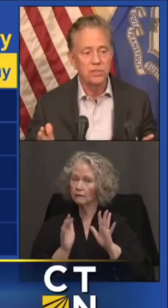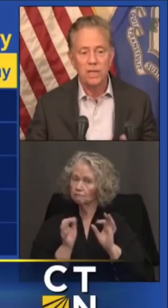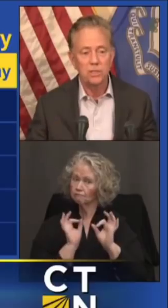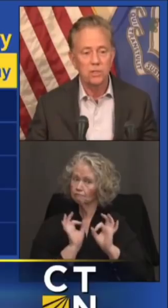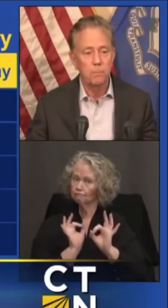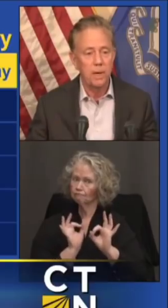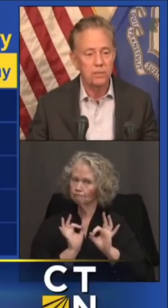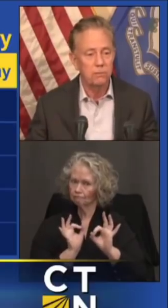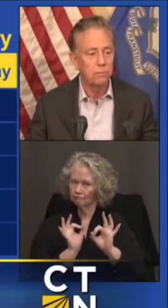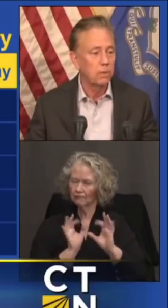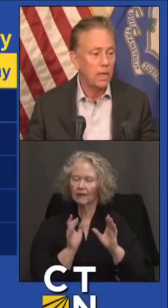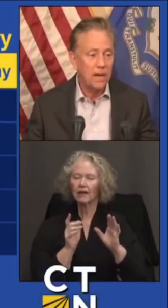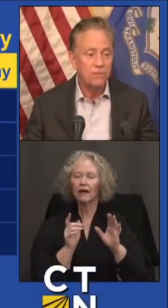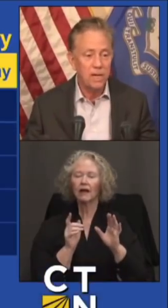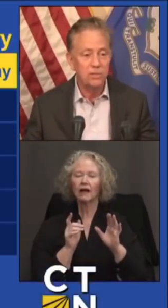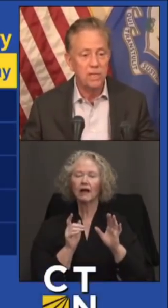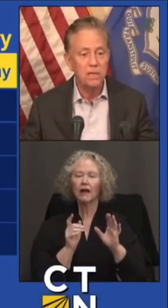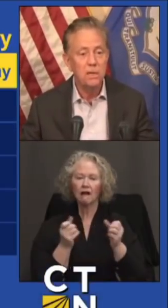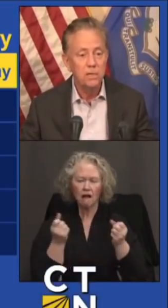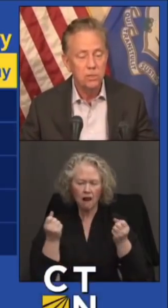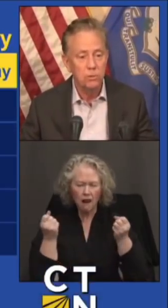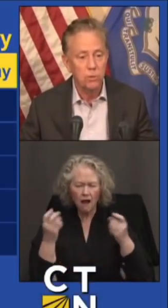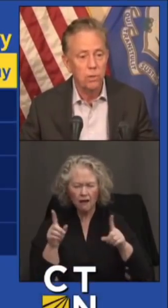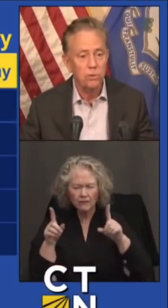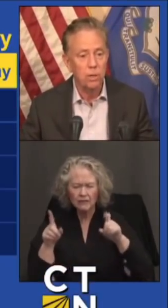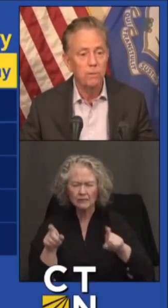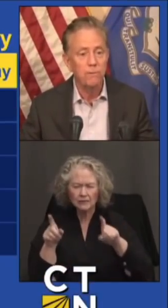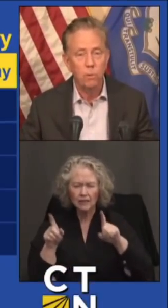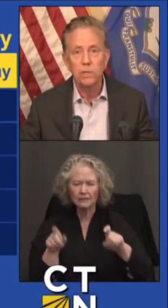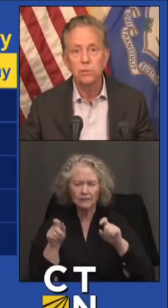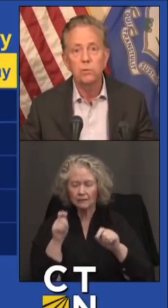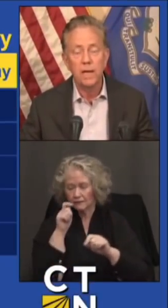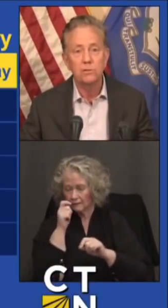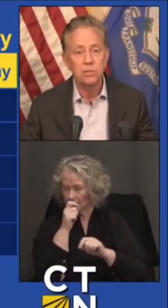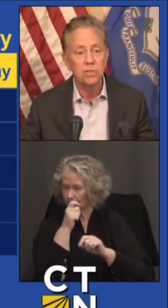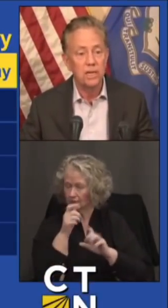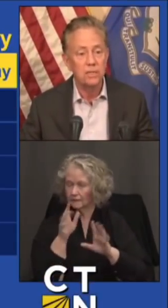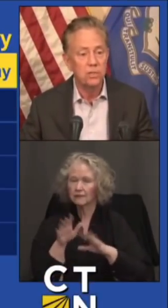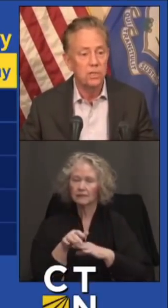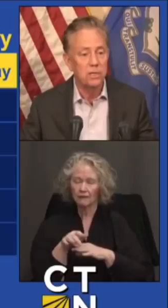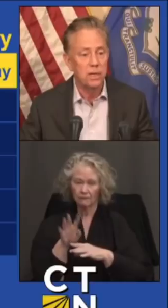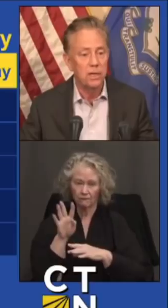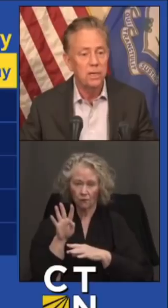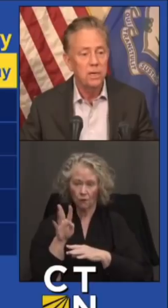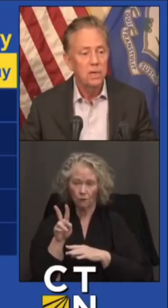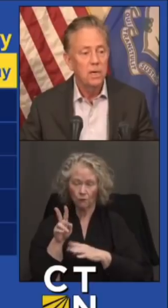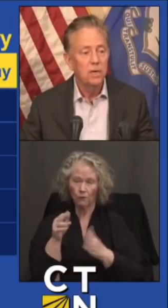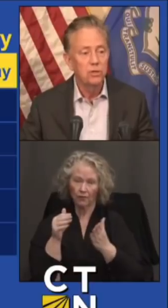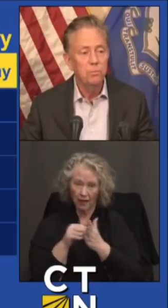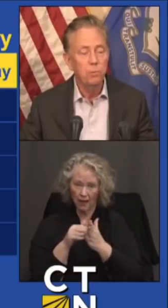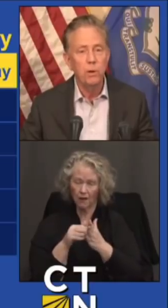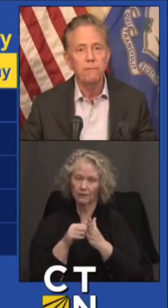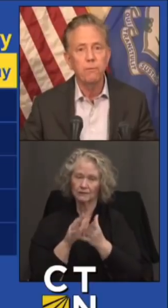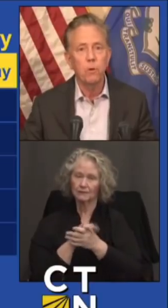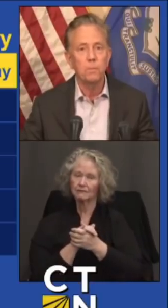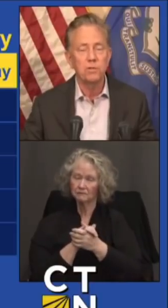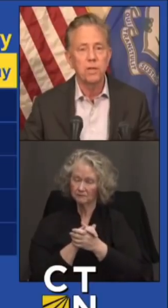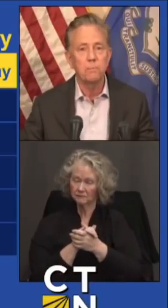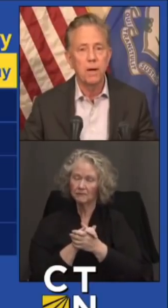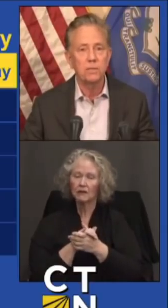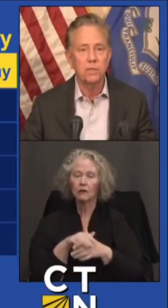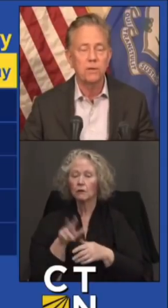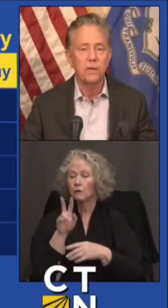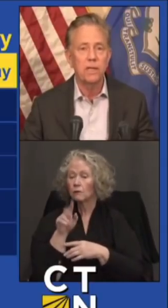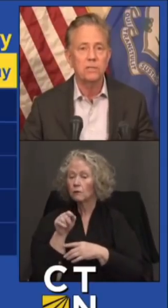in this sense. A lot of testing, so it's a real number, 42,000 tests in the day. A